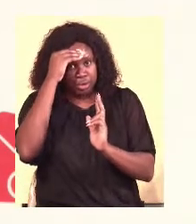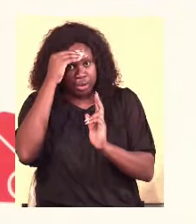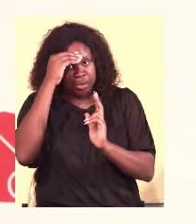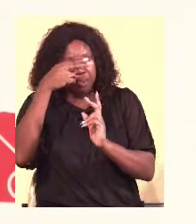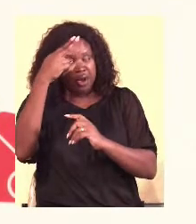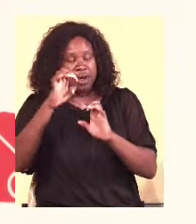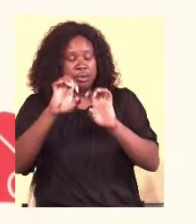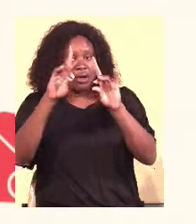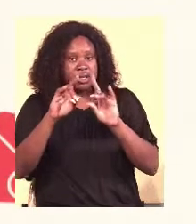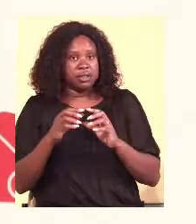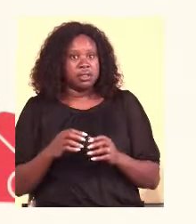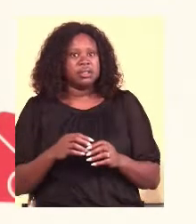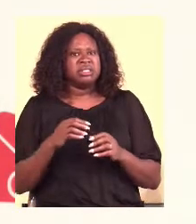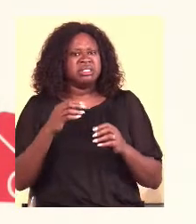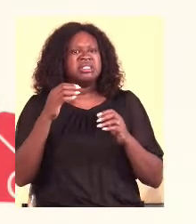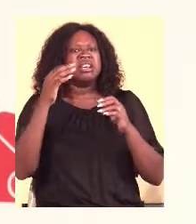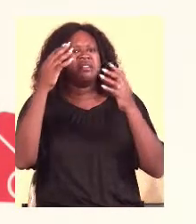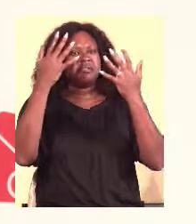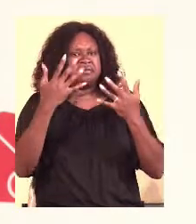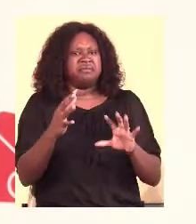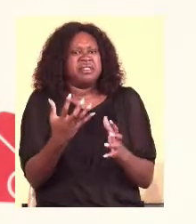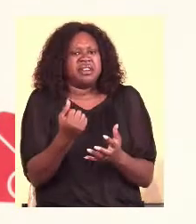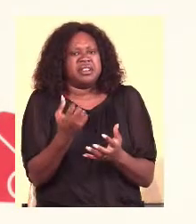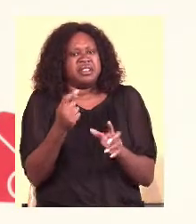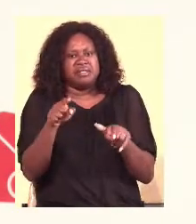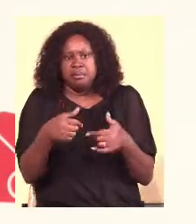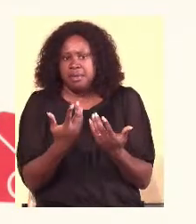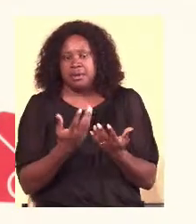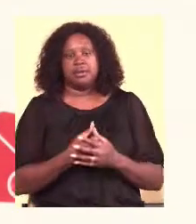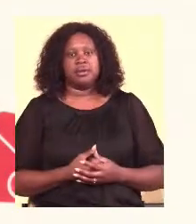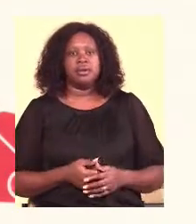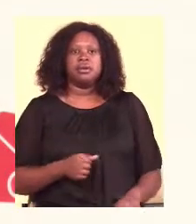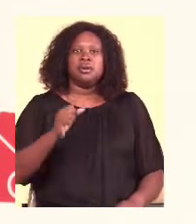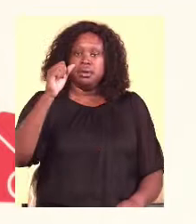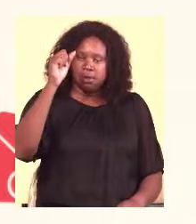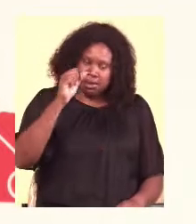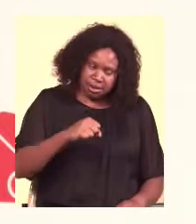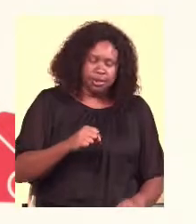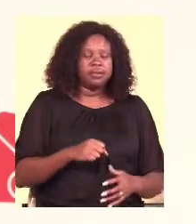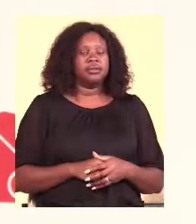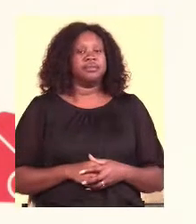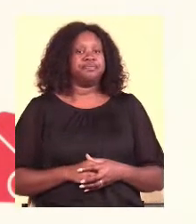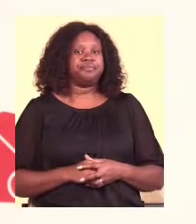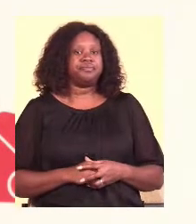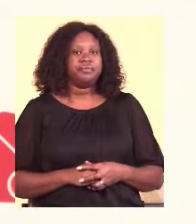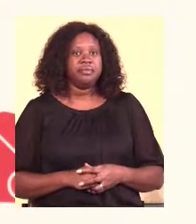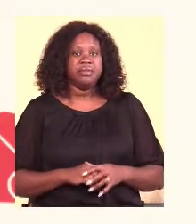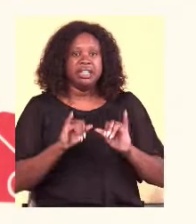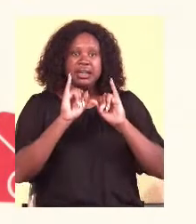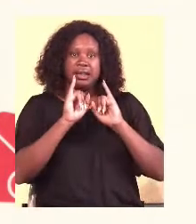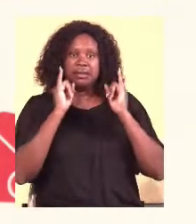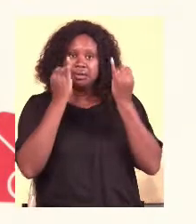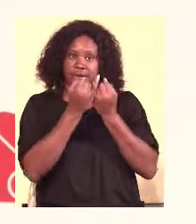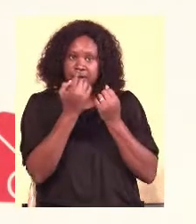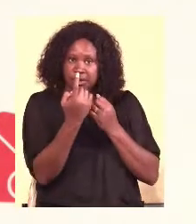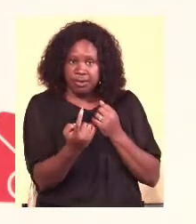sector are well covered. Yes, the institutions themselves have